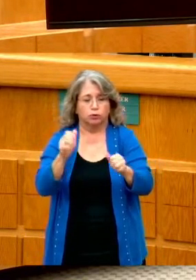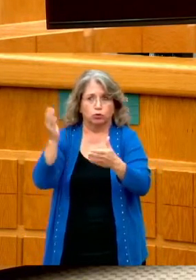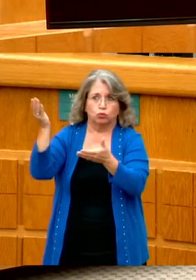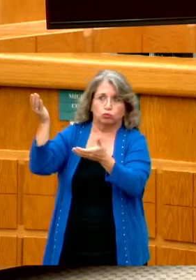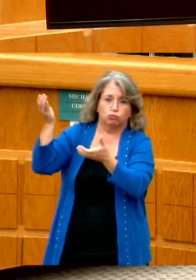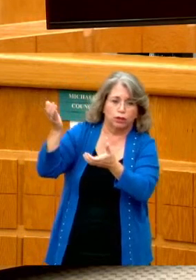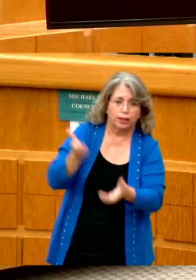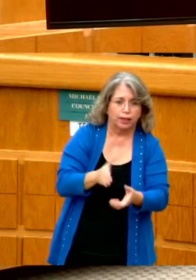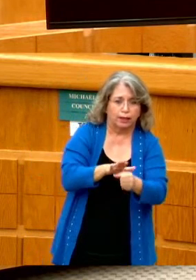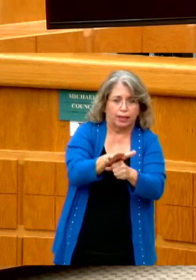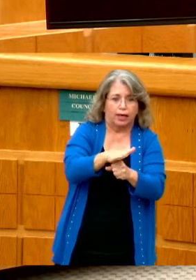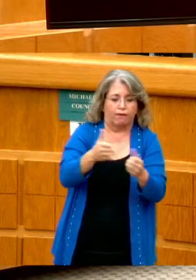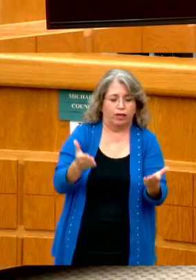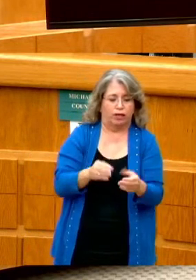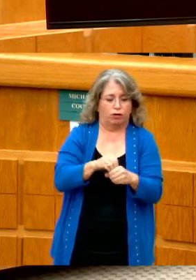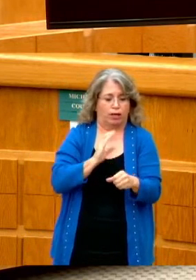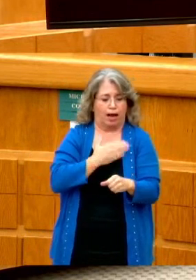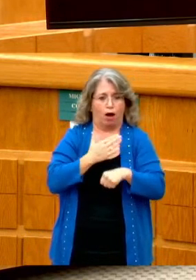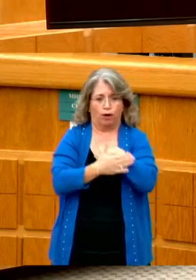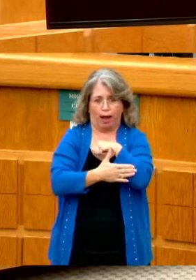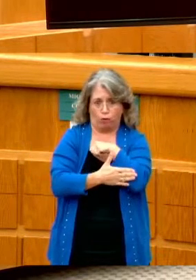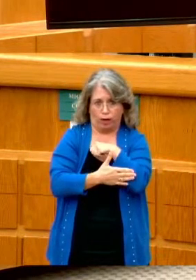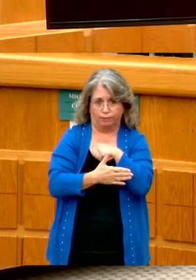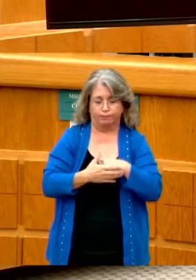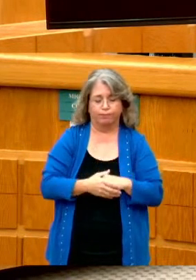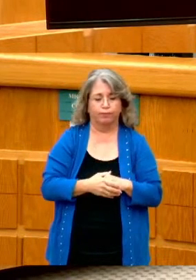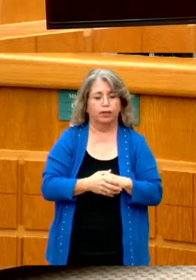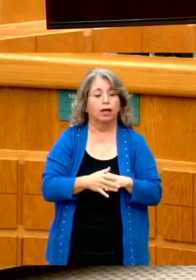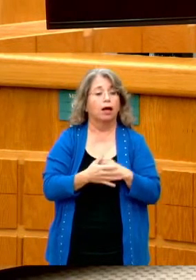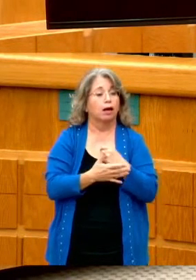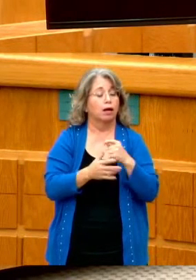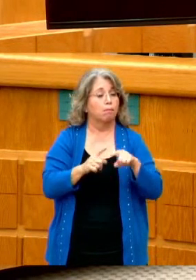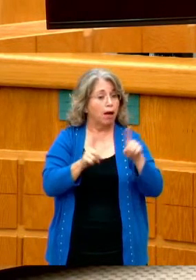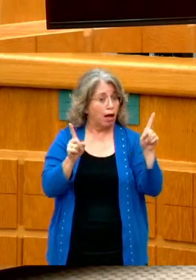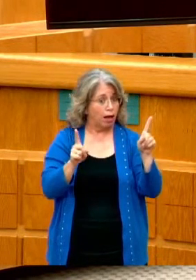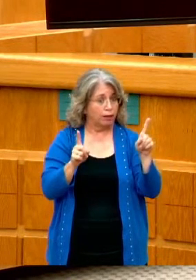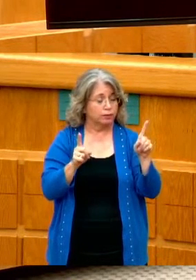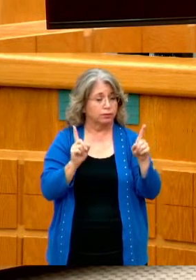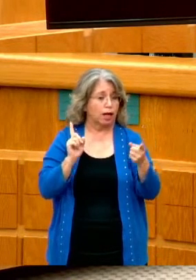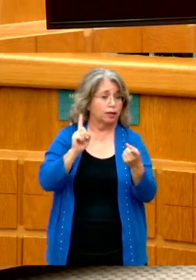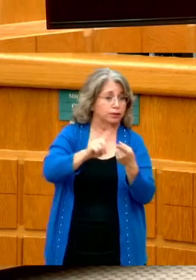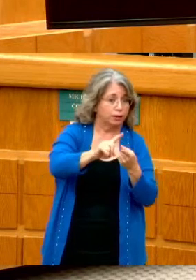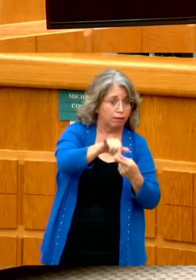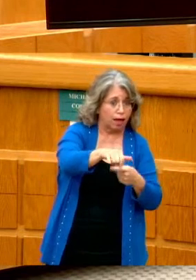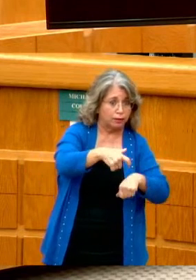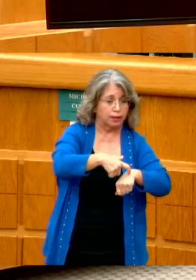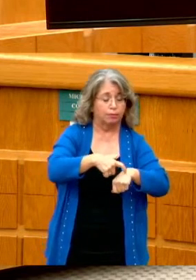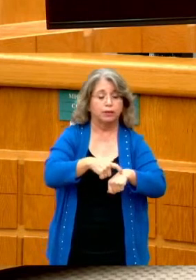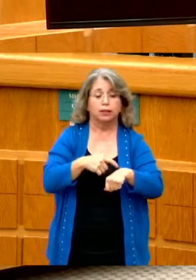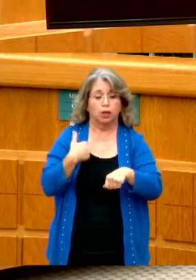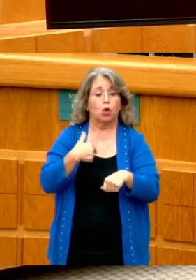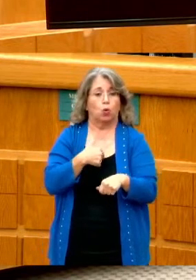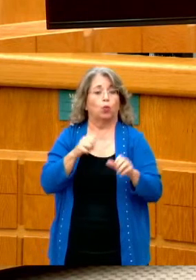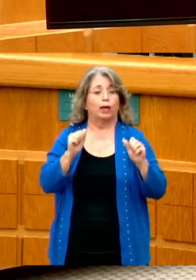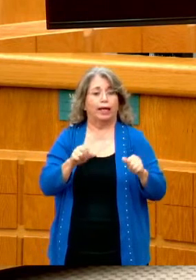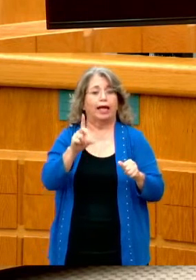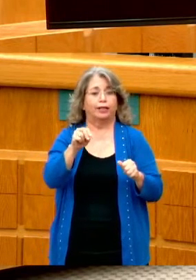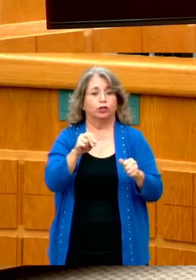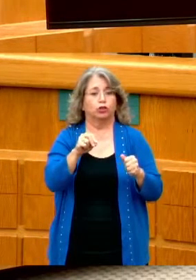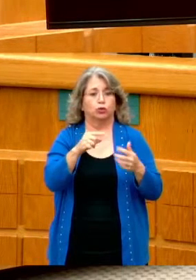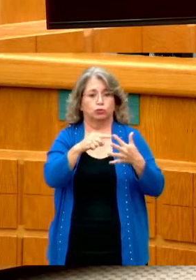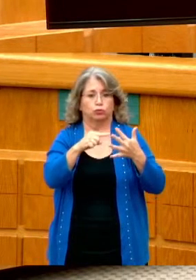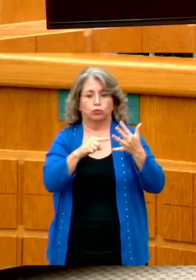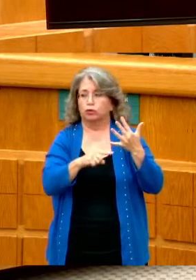as possible. But in the meantime, there's plenty that we can do. Let this be